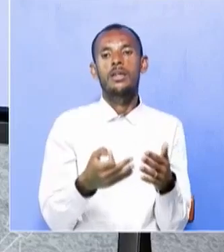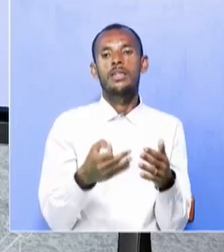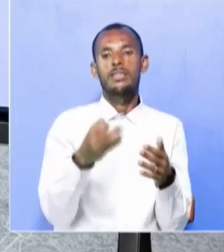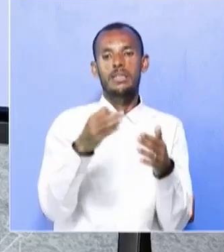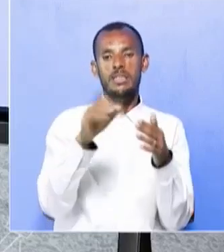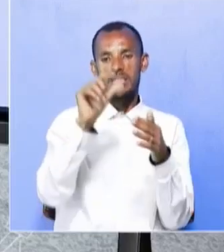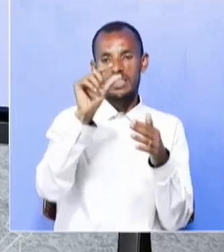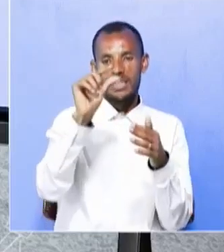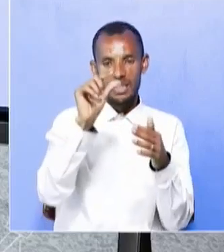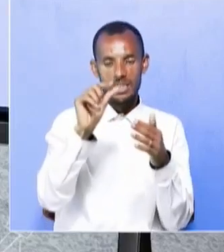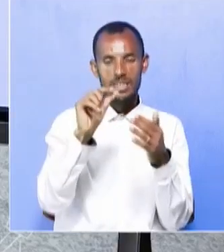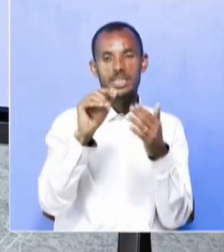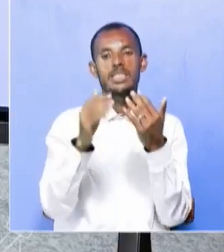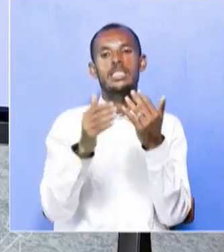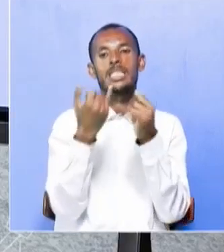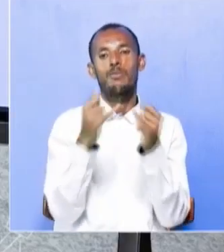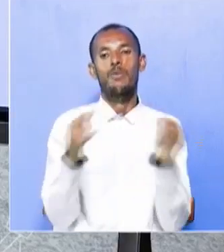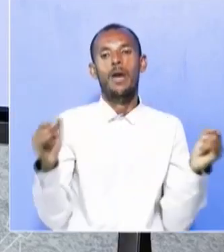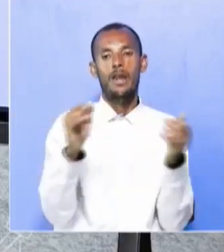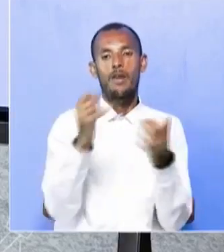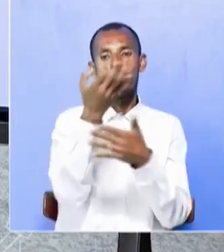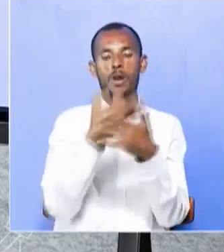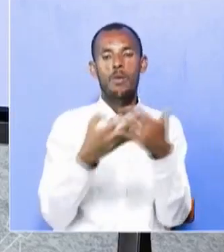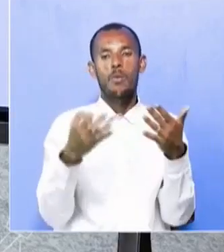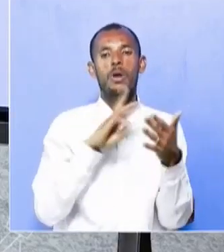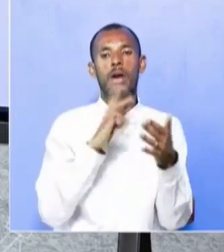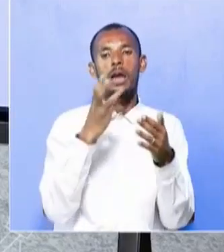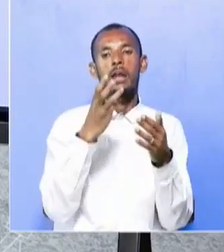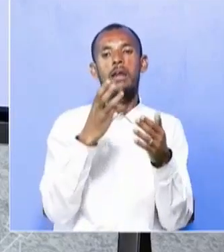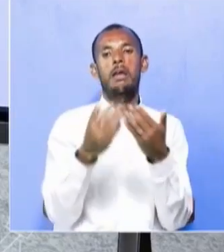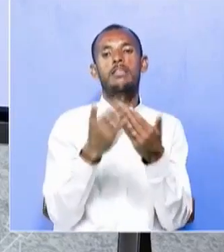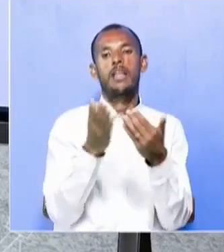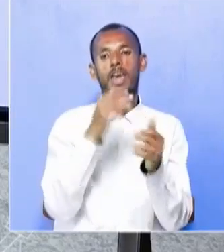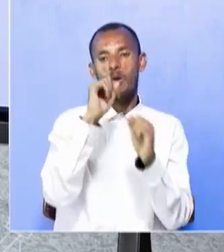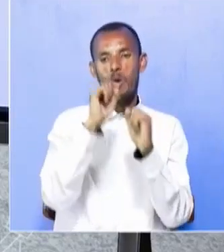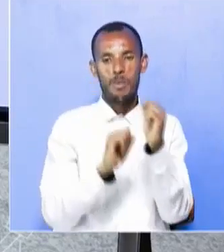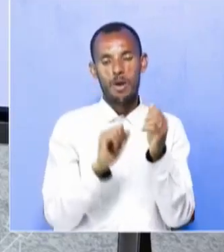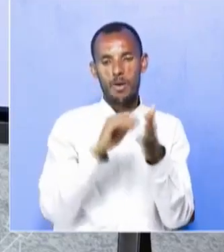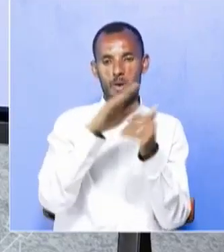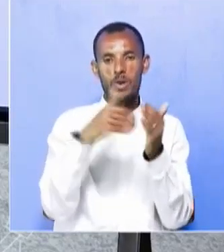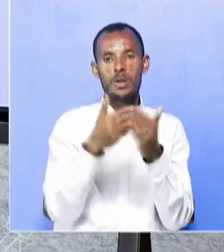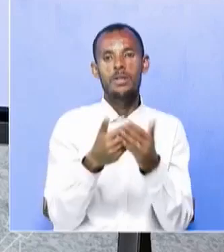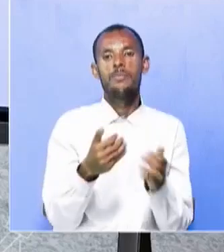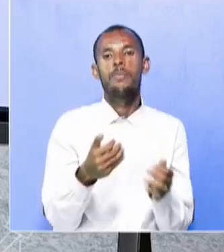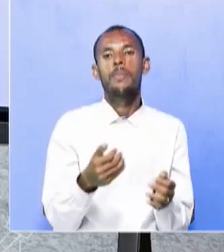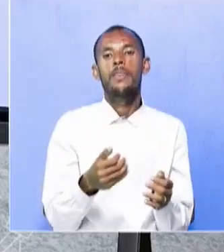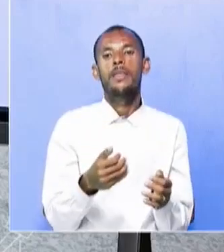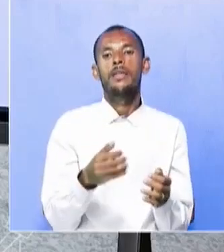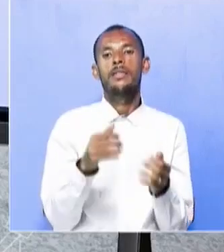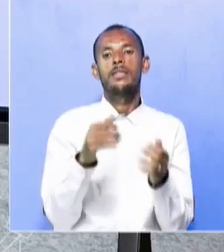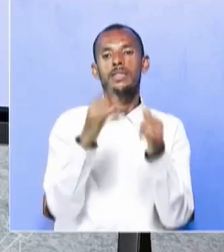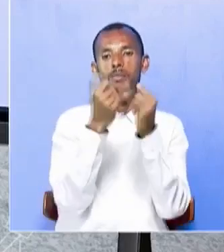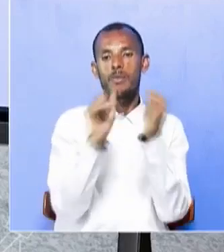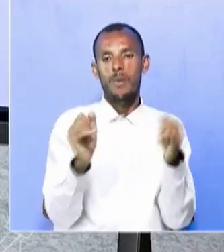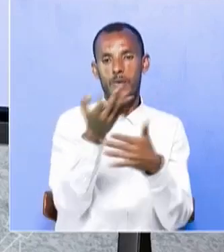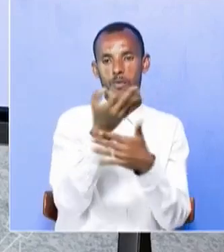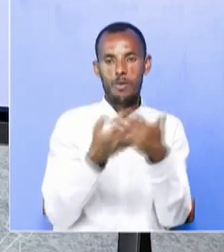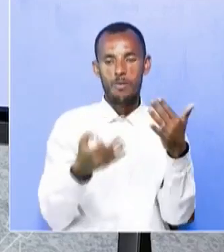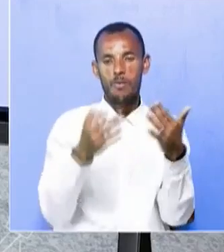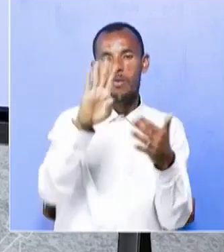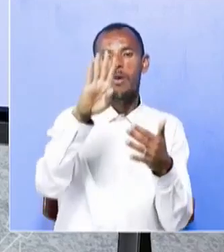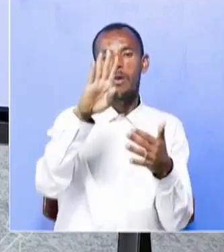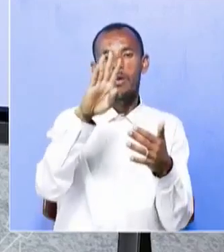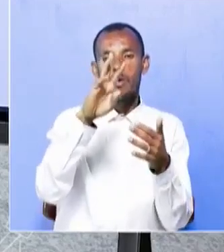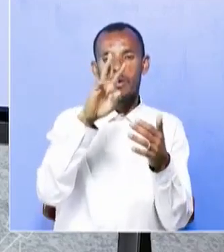least simplified form so that we can easily compare all the ratios. So the simplified form of 4